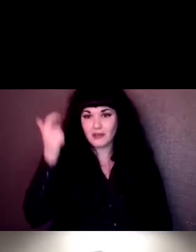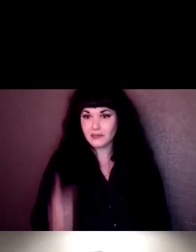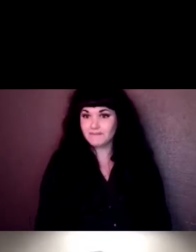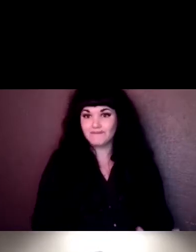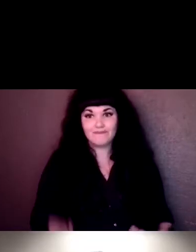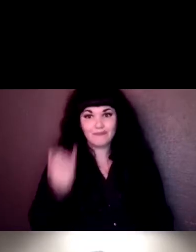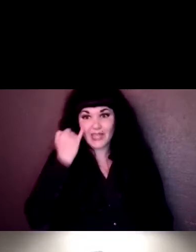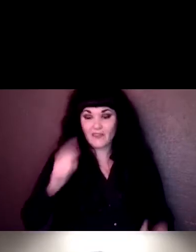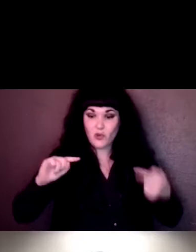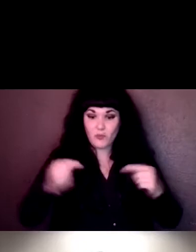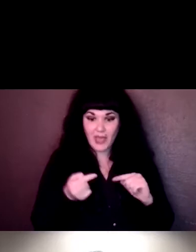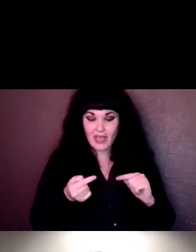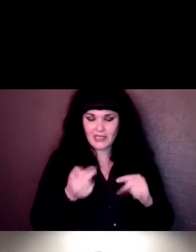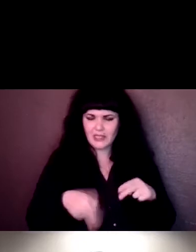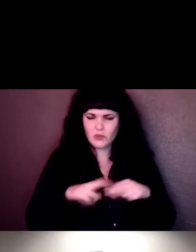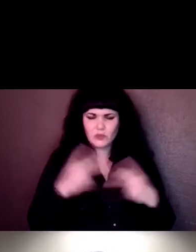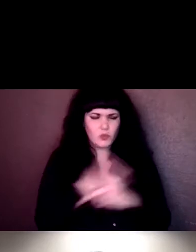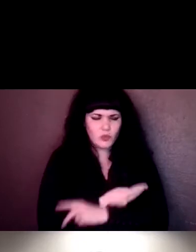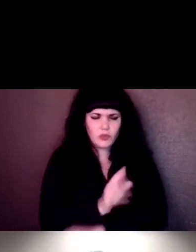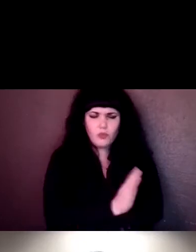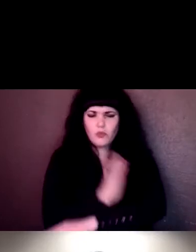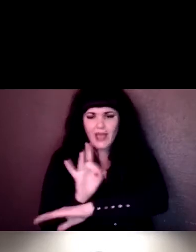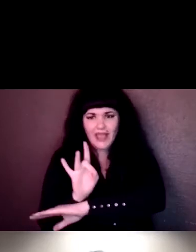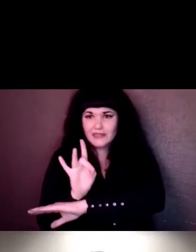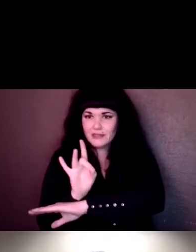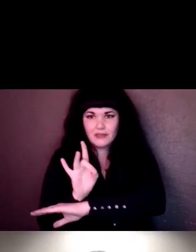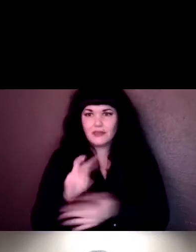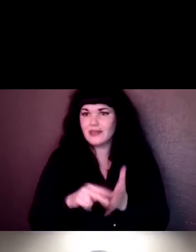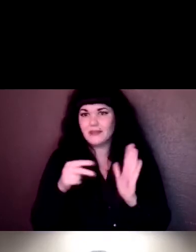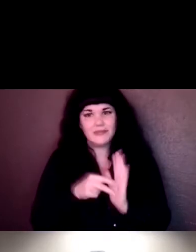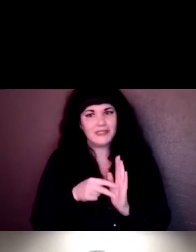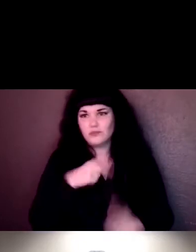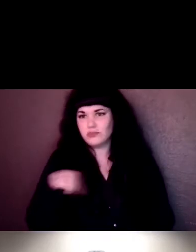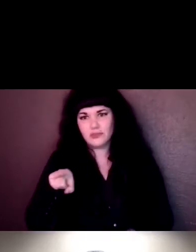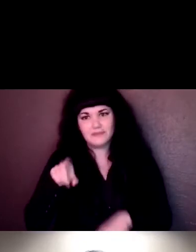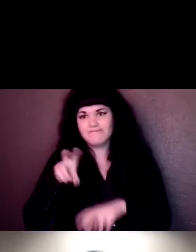pain increases to say an 8, that's going to put you on the couch. You're not going to be able to work.